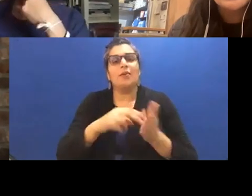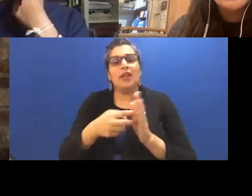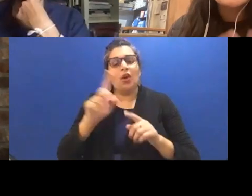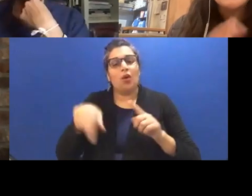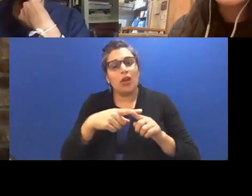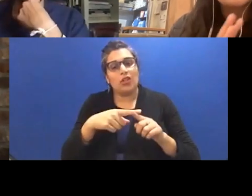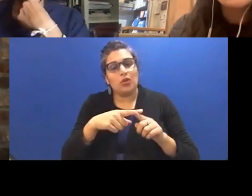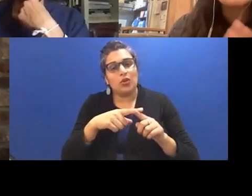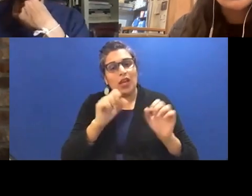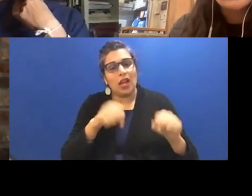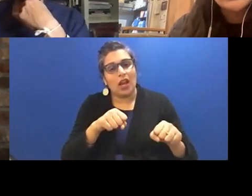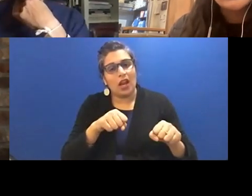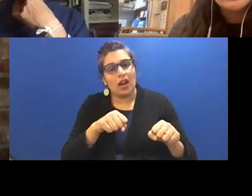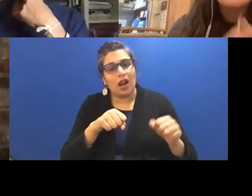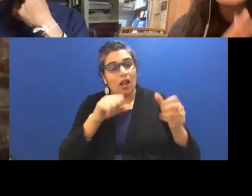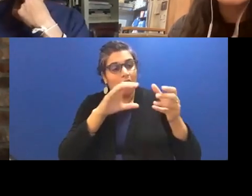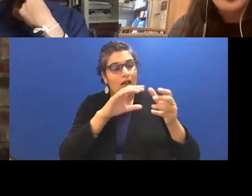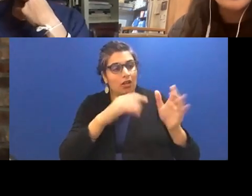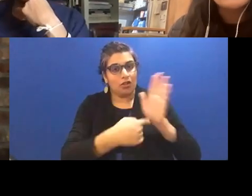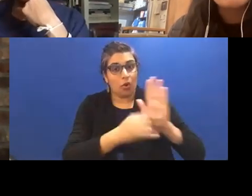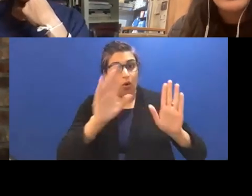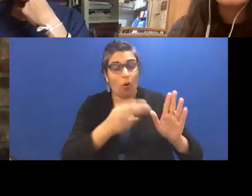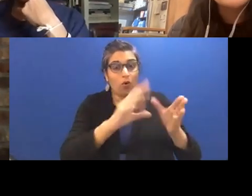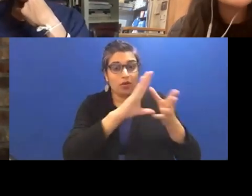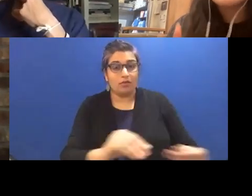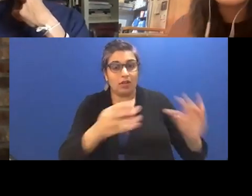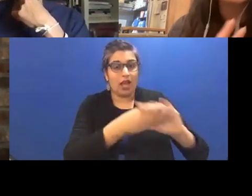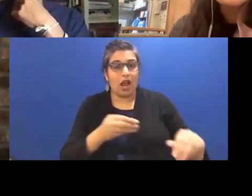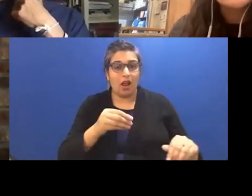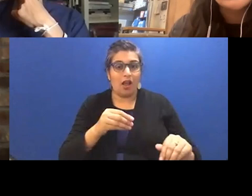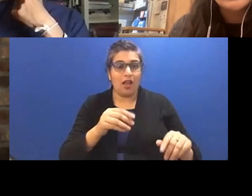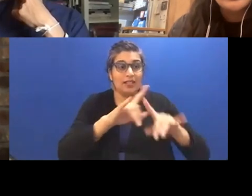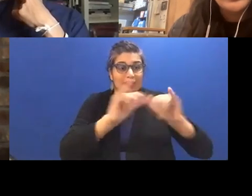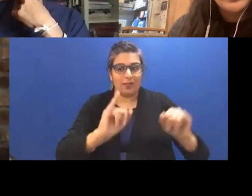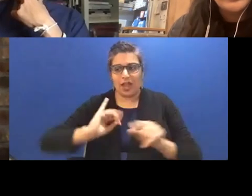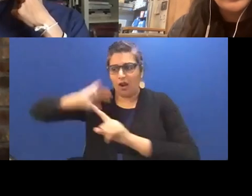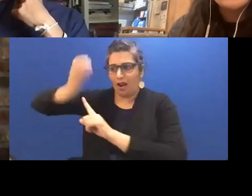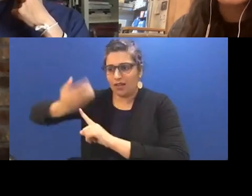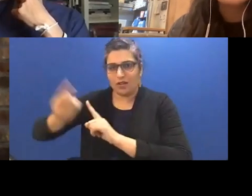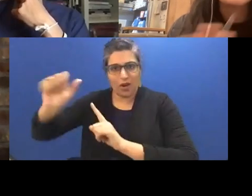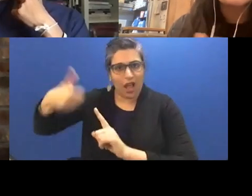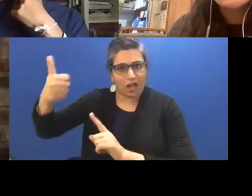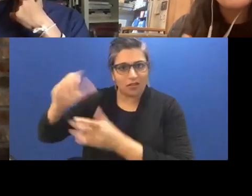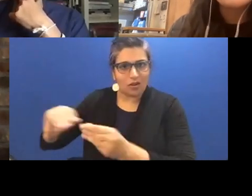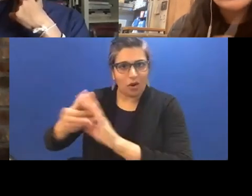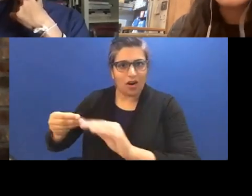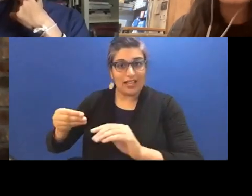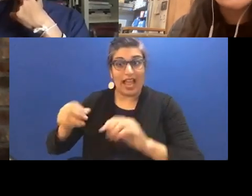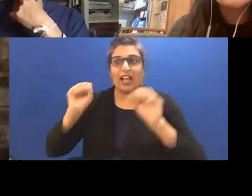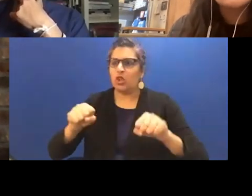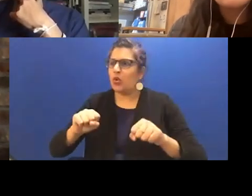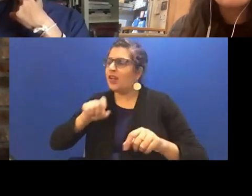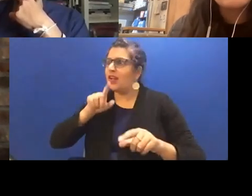depict exactly your own story, but also walk miles in somebody else's story and do justice to both with